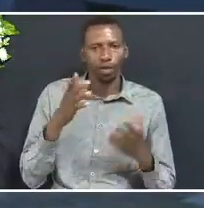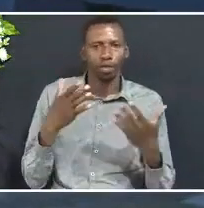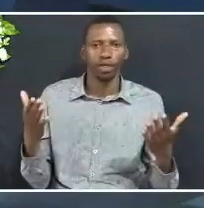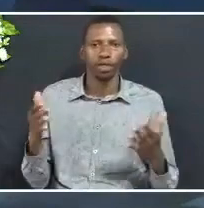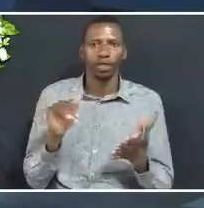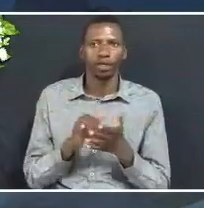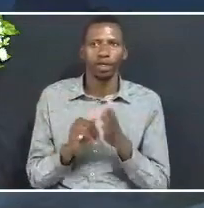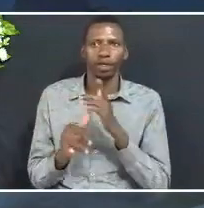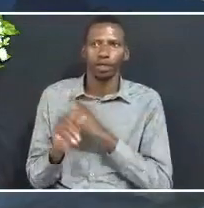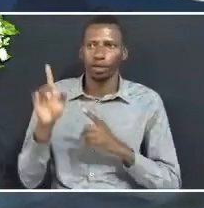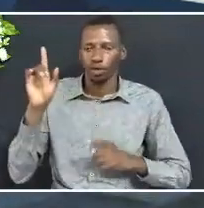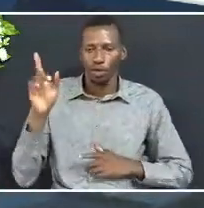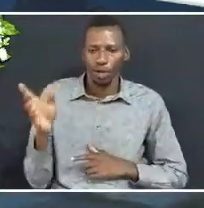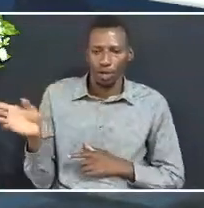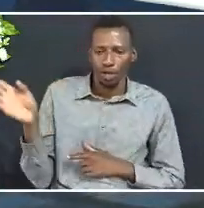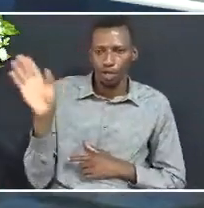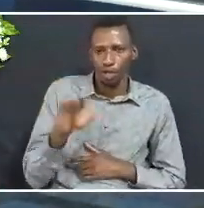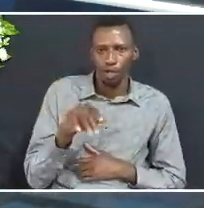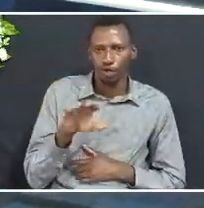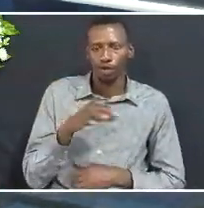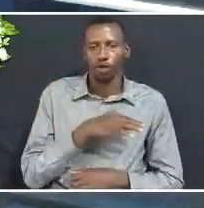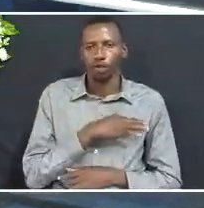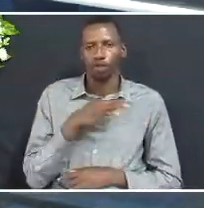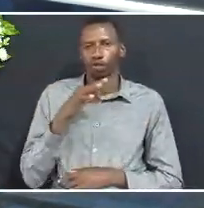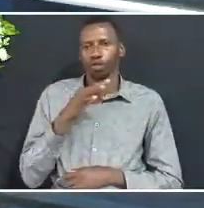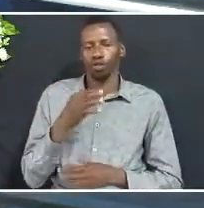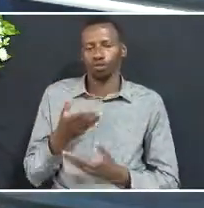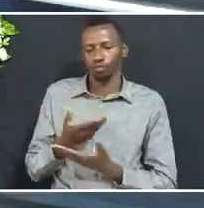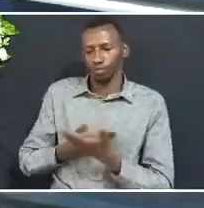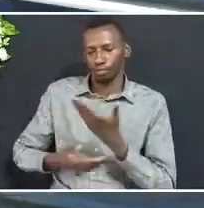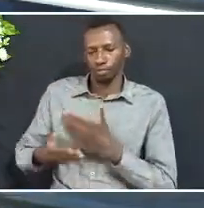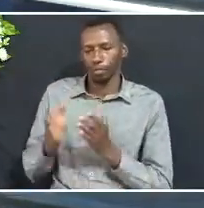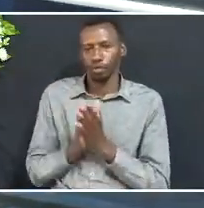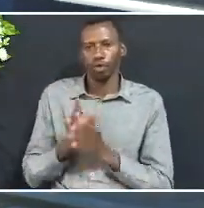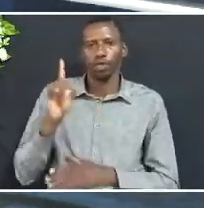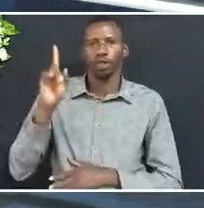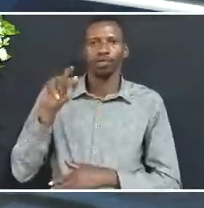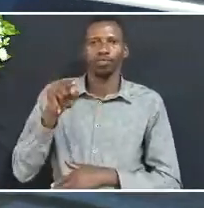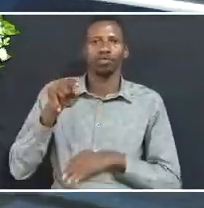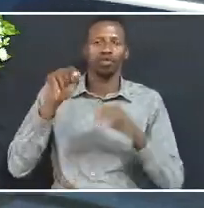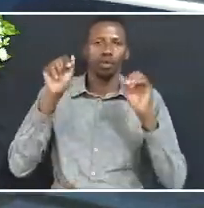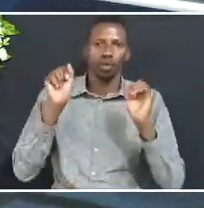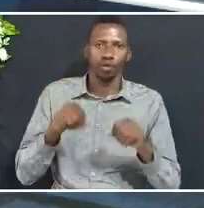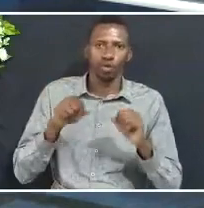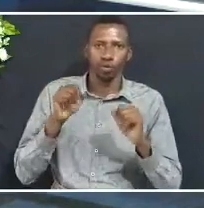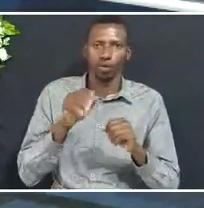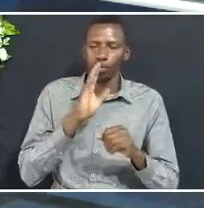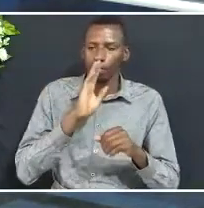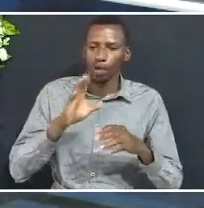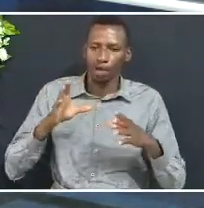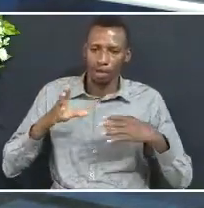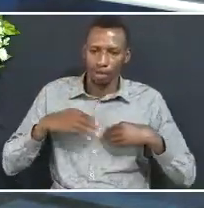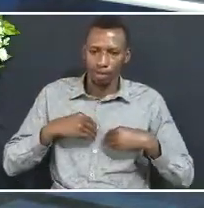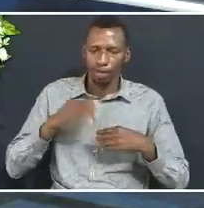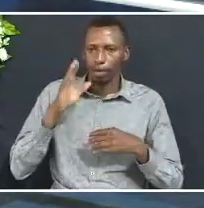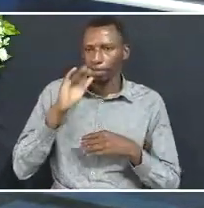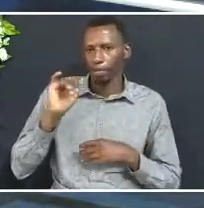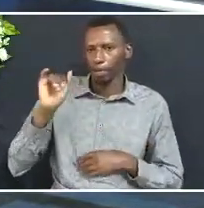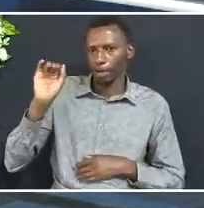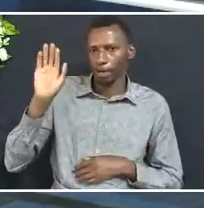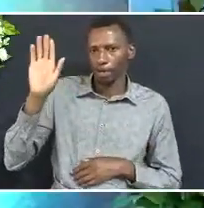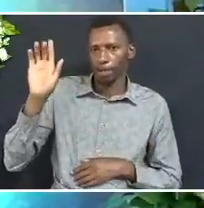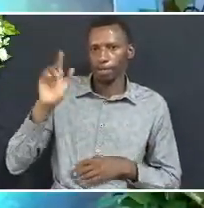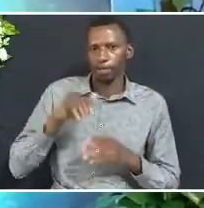Lord restores your soul in communion with him so that you can be accepted of him in your